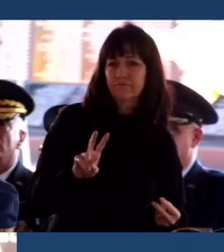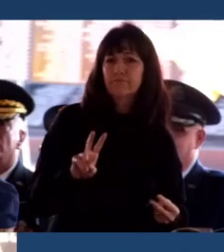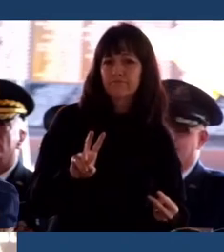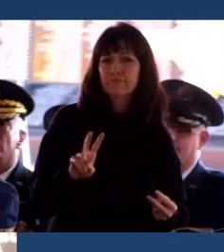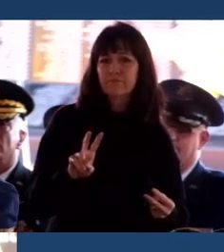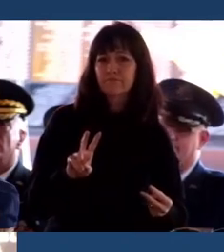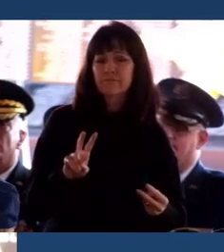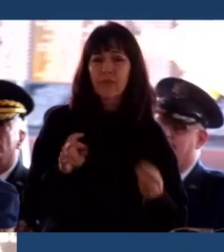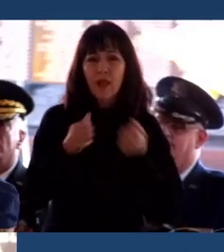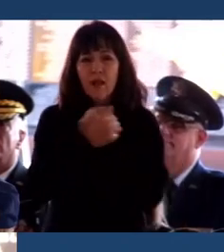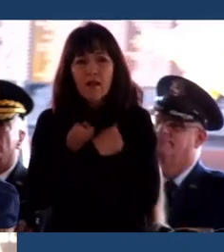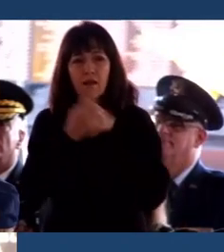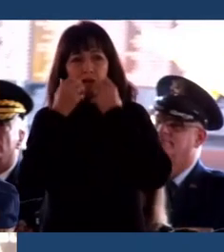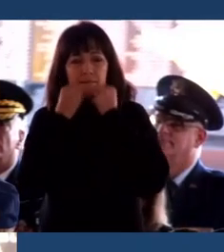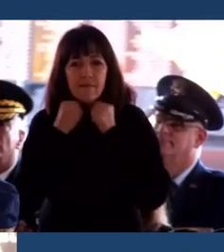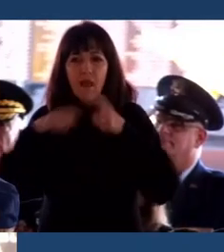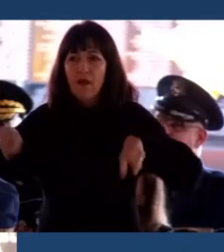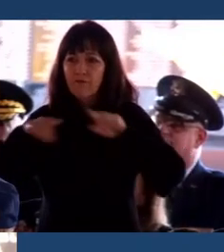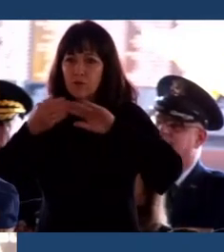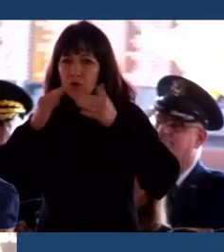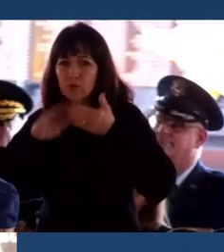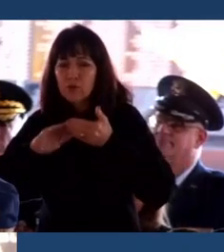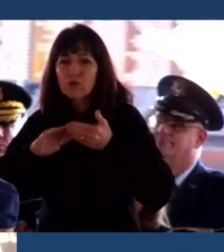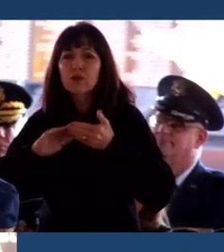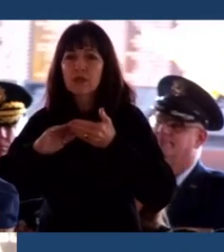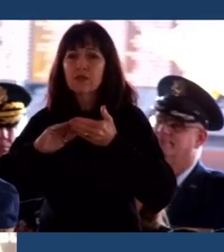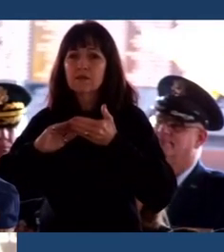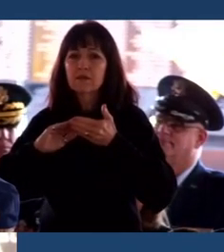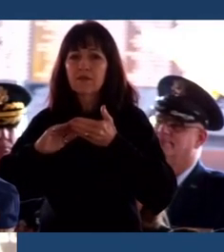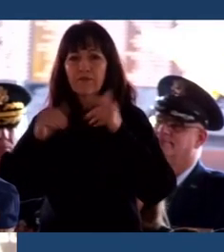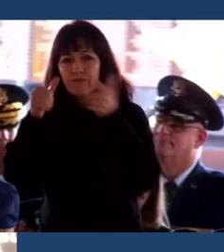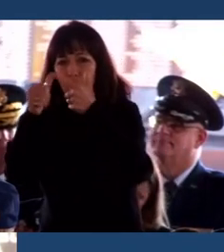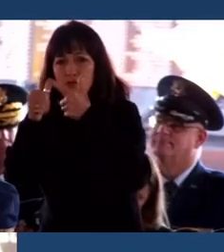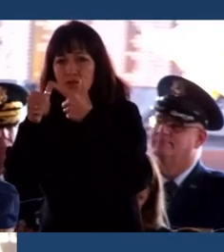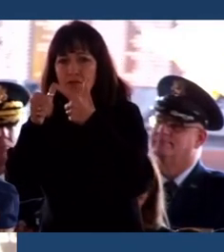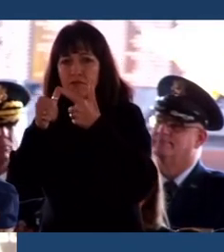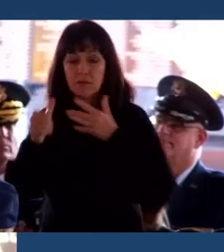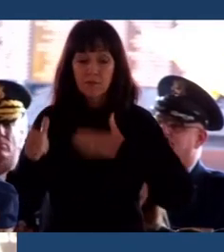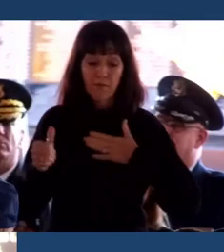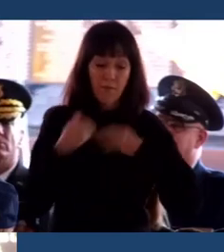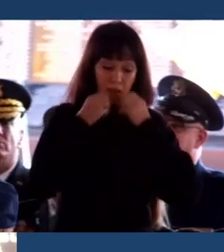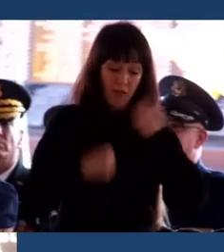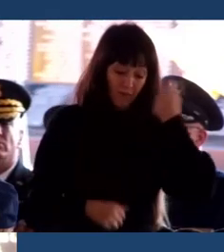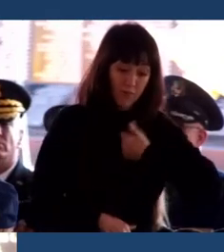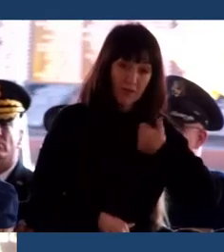put love for community and country above love for oneself.